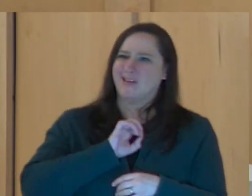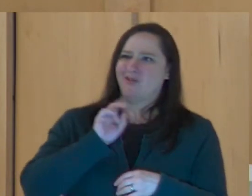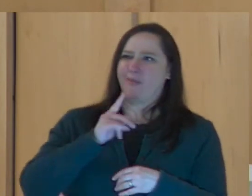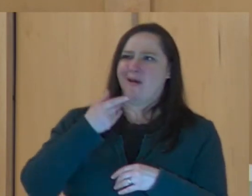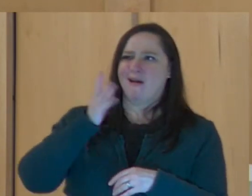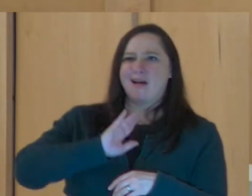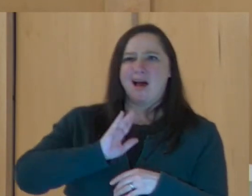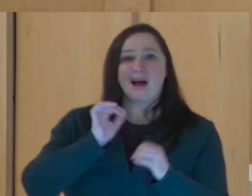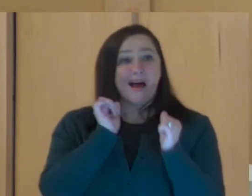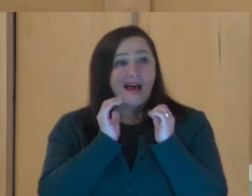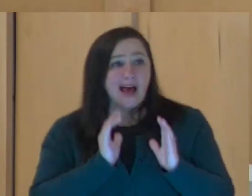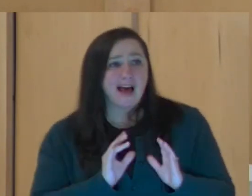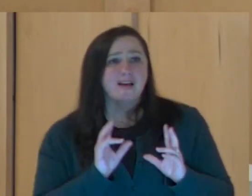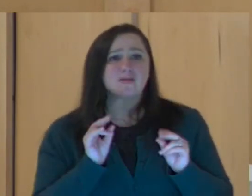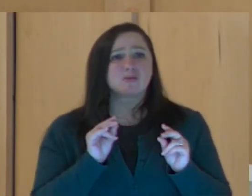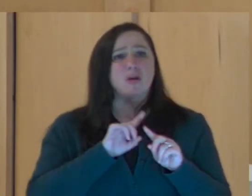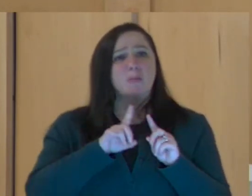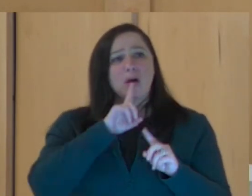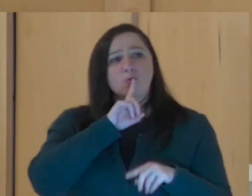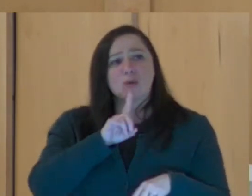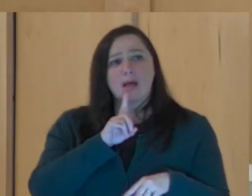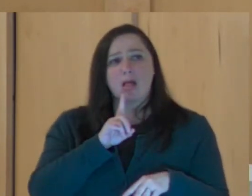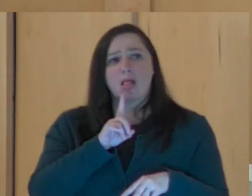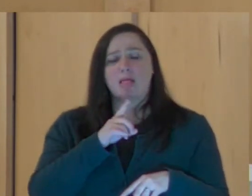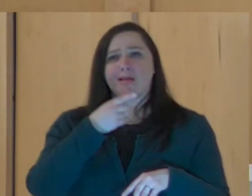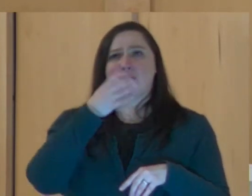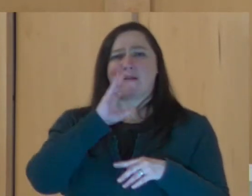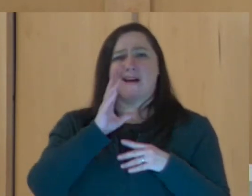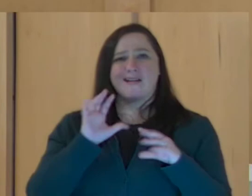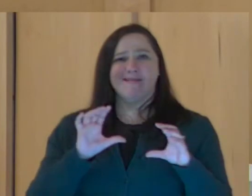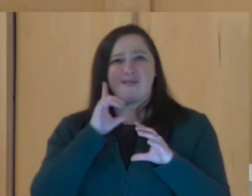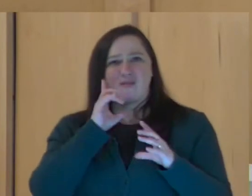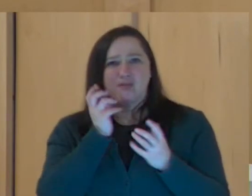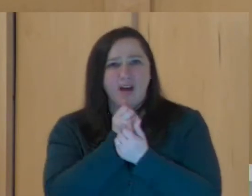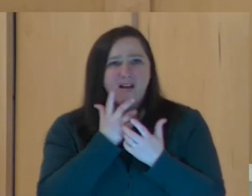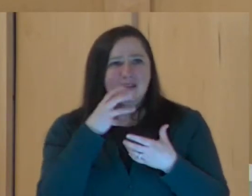actor, but the real thing, that God gets all of you inside and out.